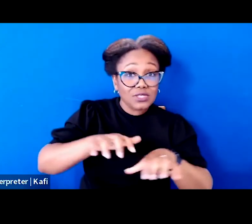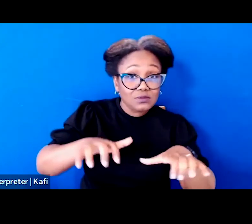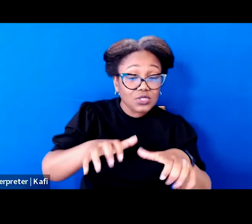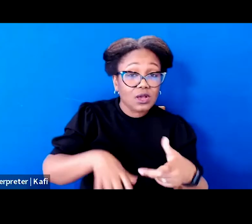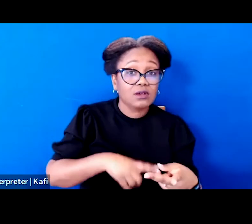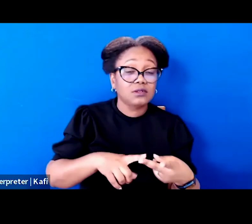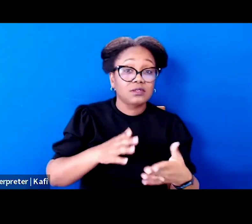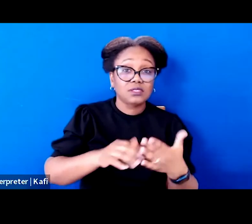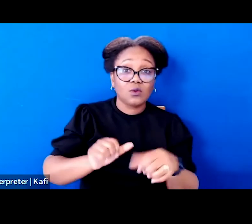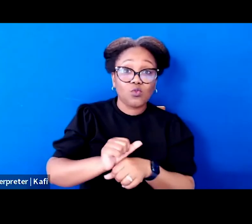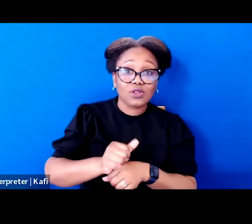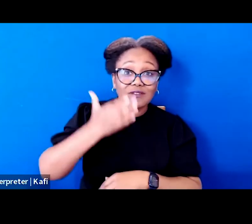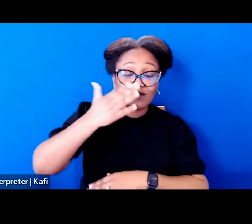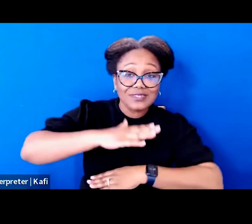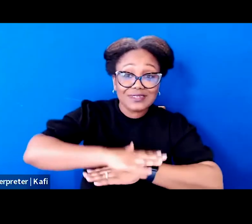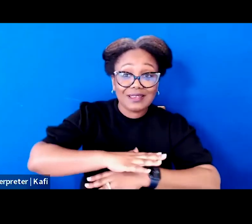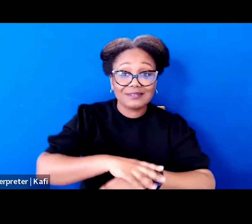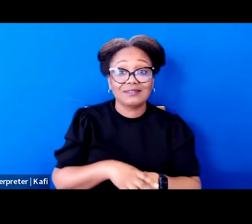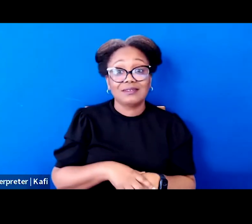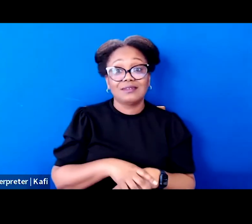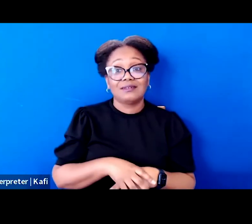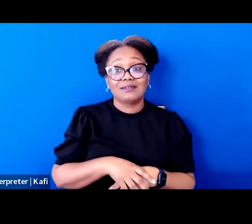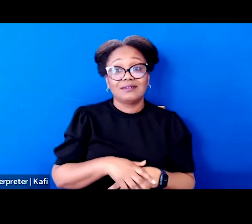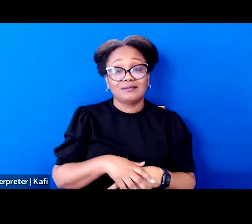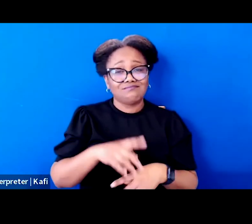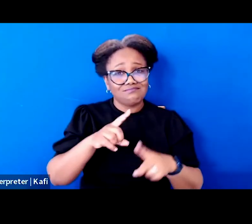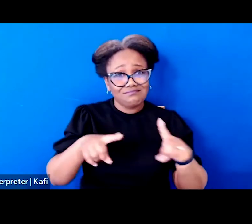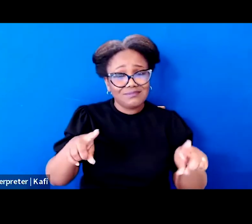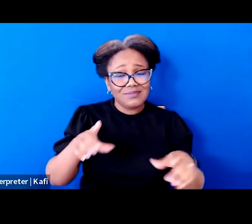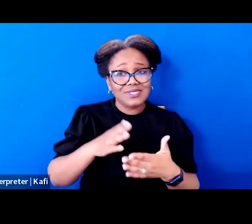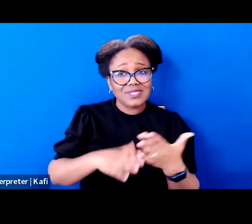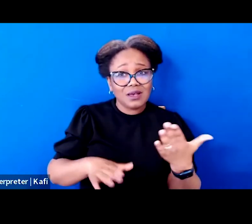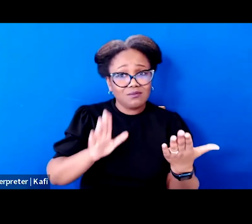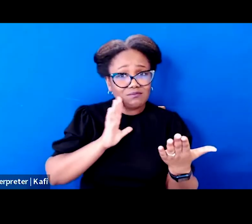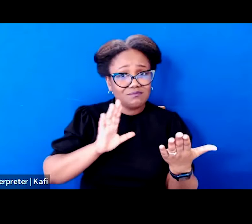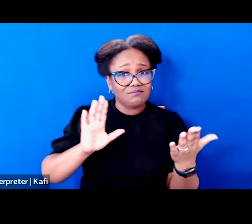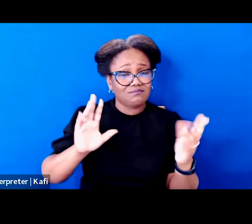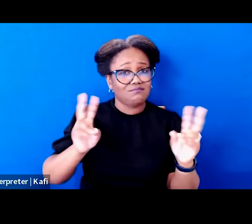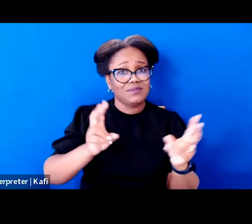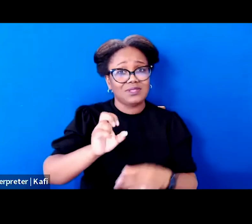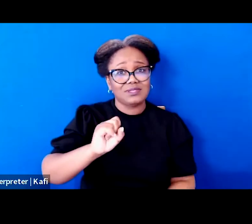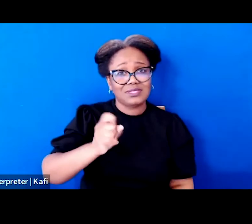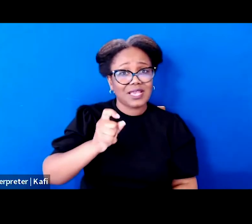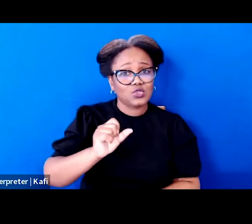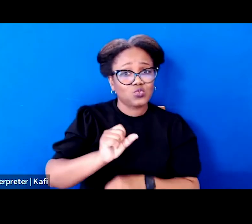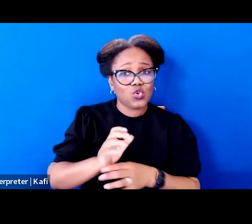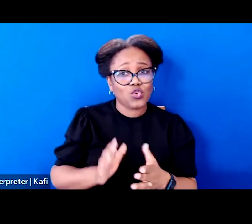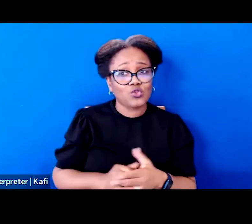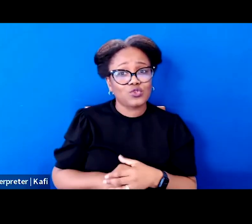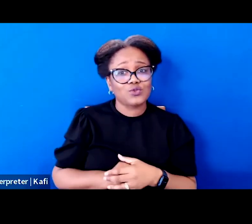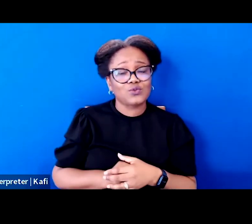important because not only was it an issue of race and gender at the intersections, it's also